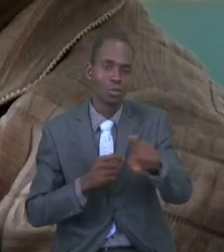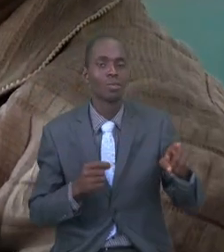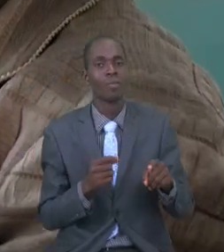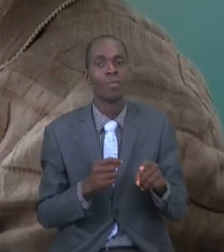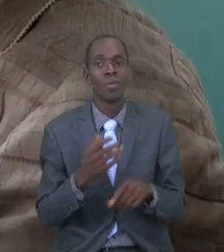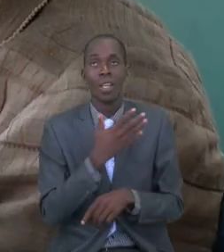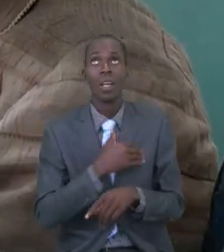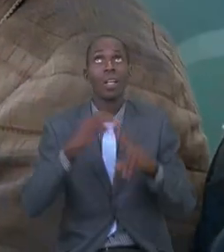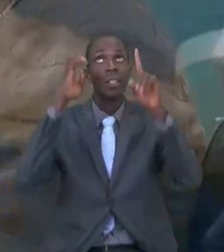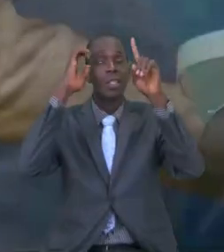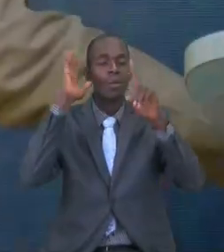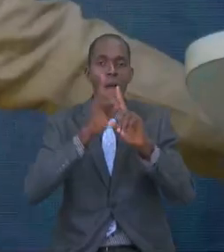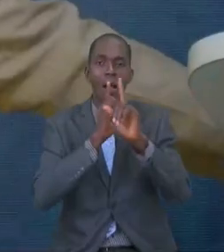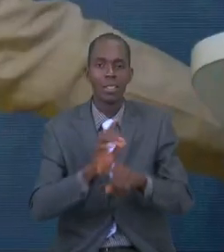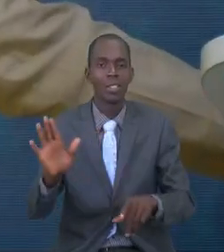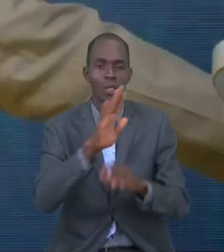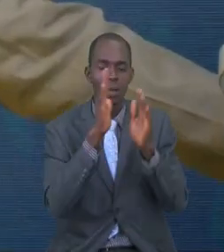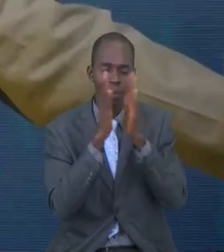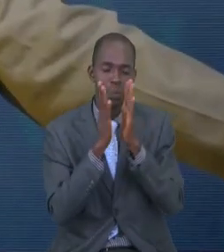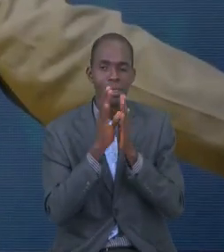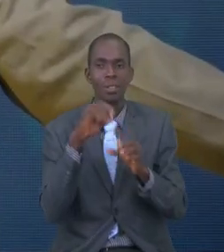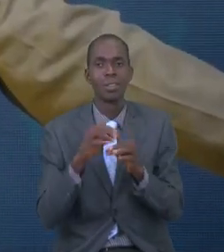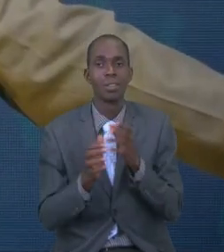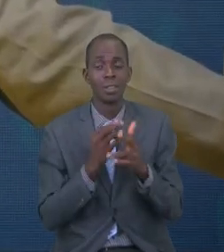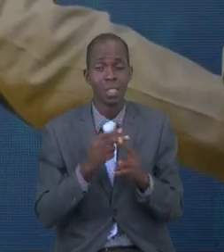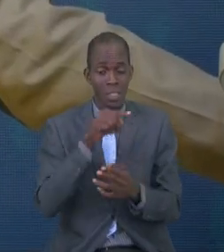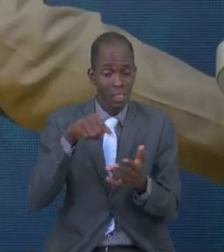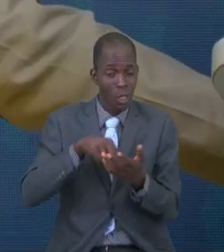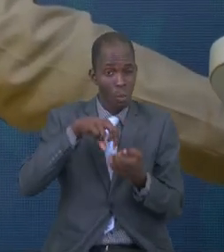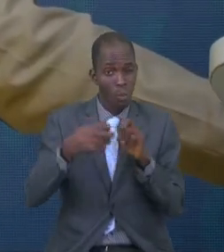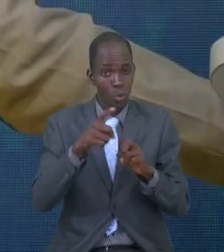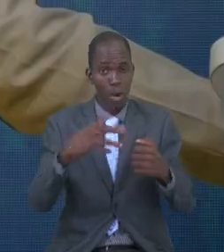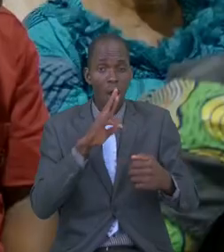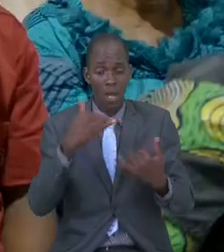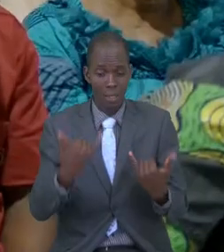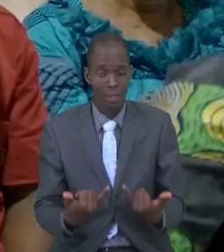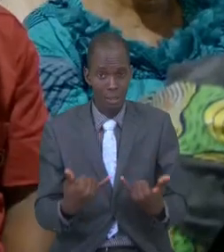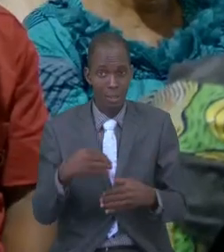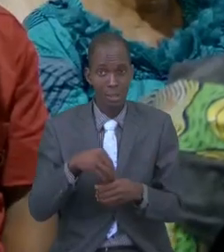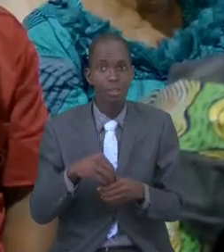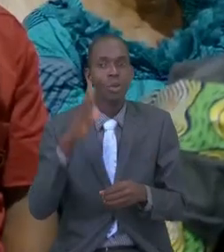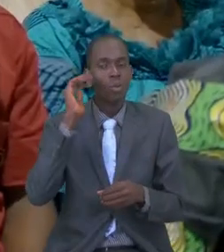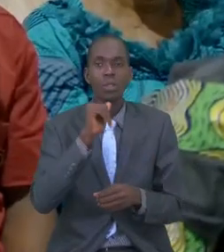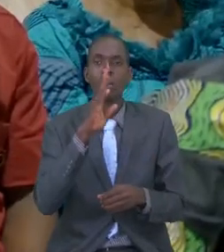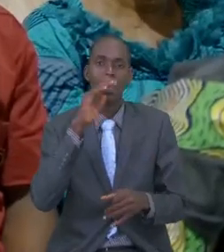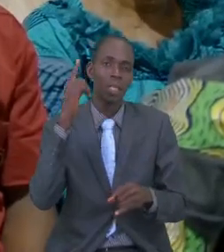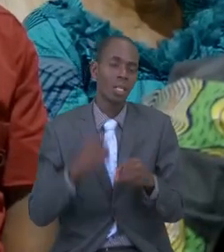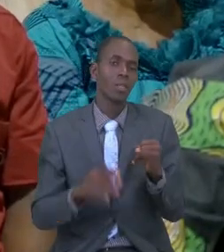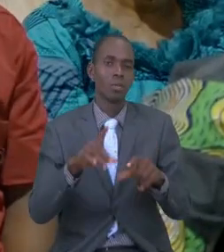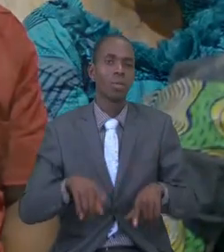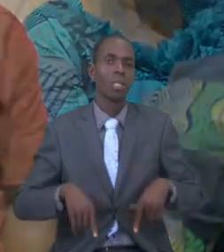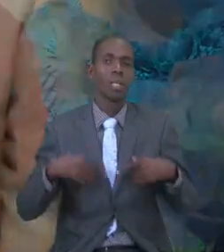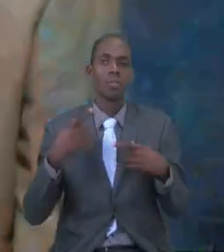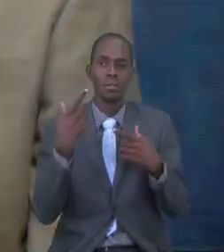will answer your prayer. Amen. This condition will not be the end of your life. Amen. The dispatch